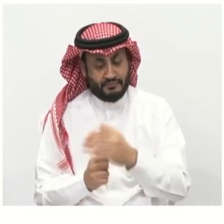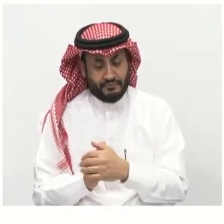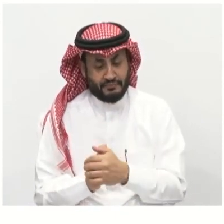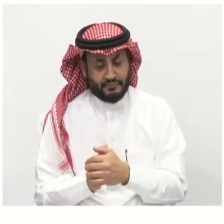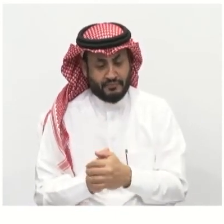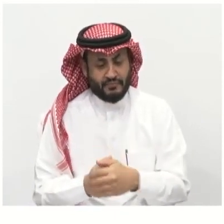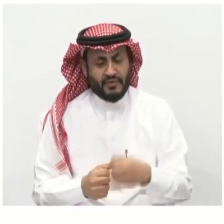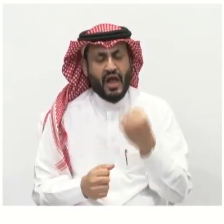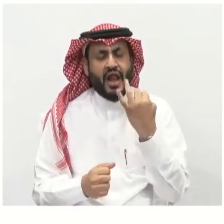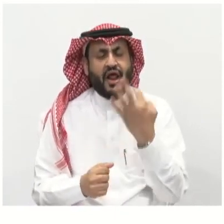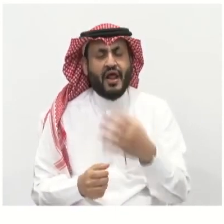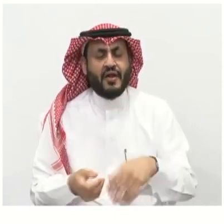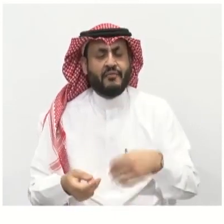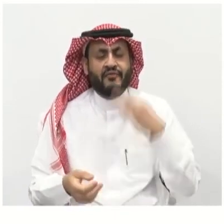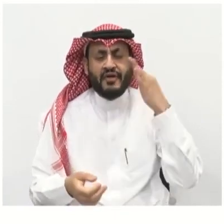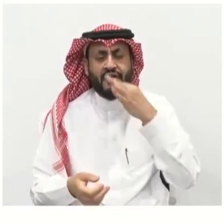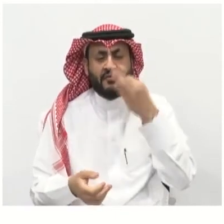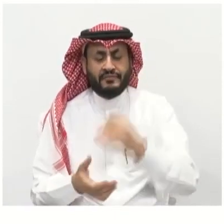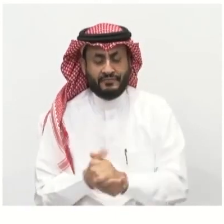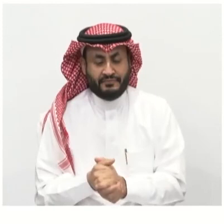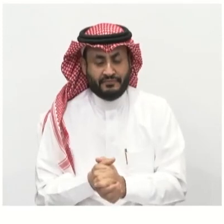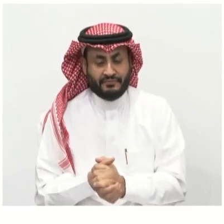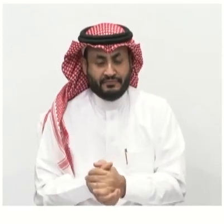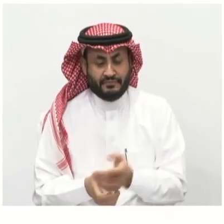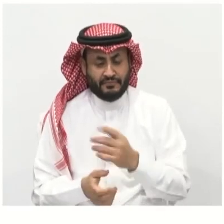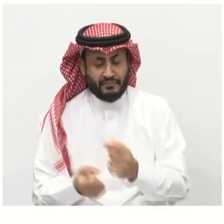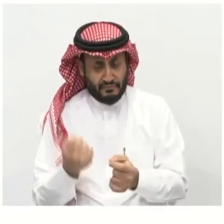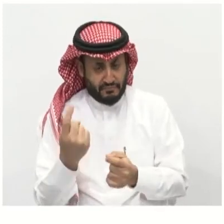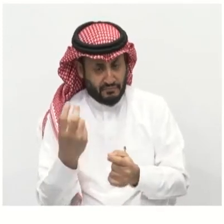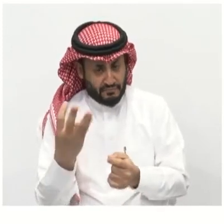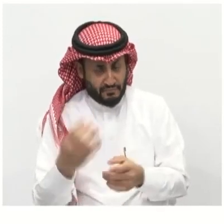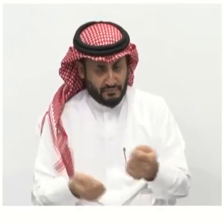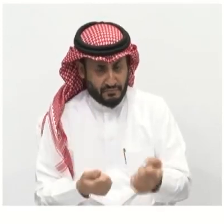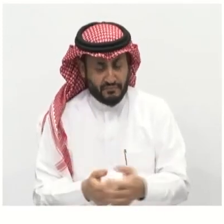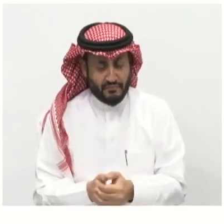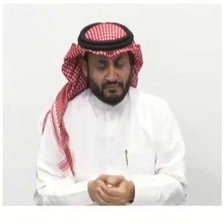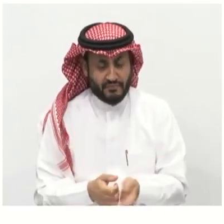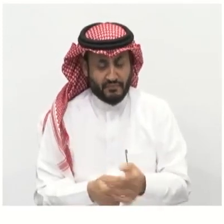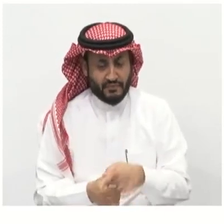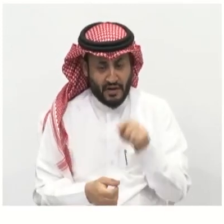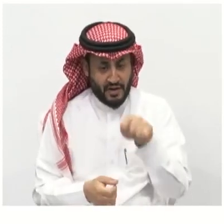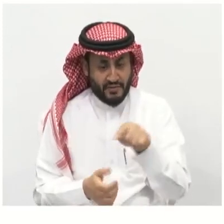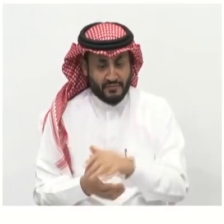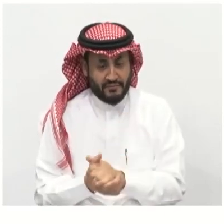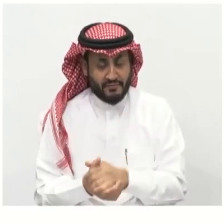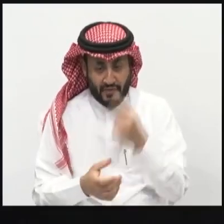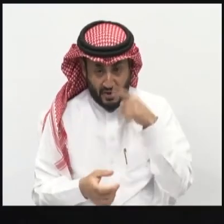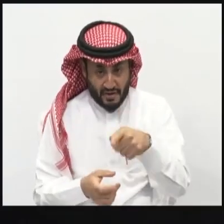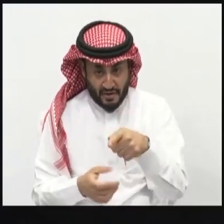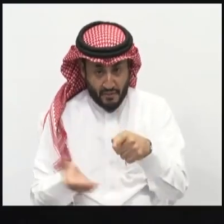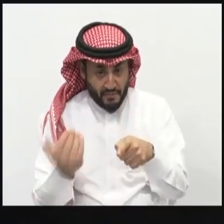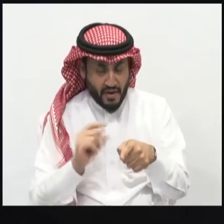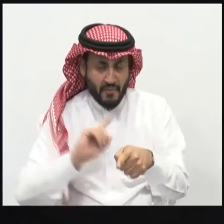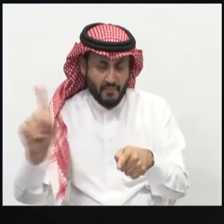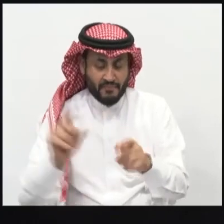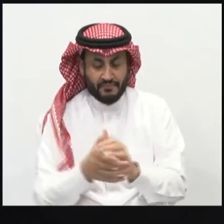different kinds of sounds. We reviewed counting and we've pointed at things near